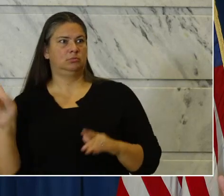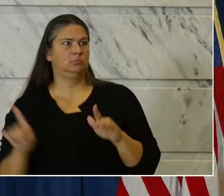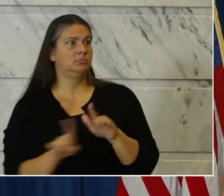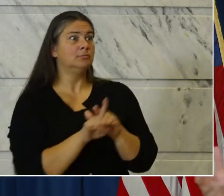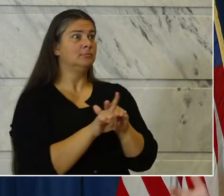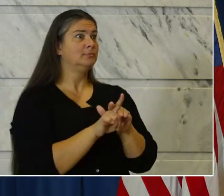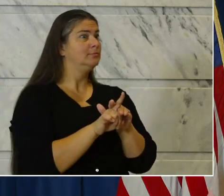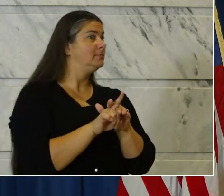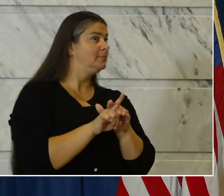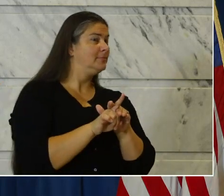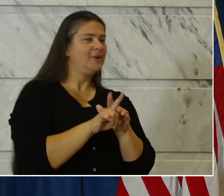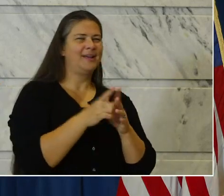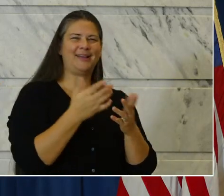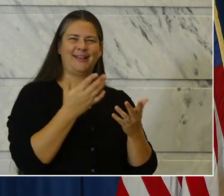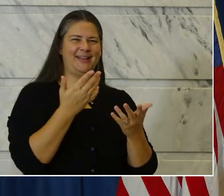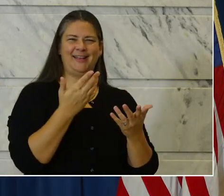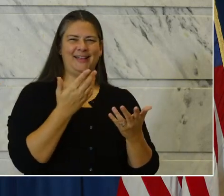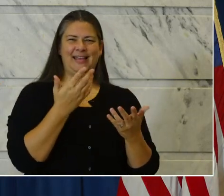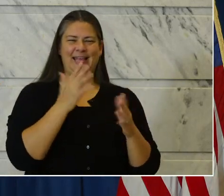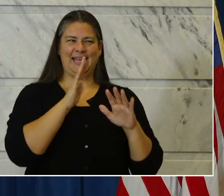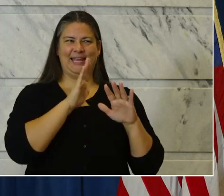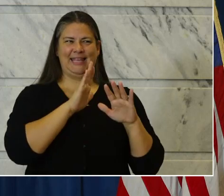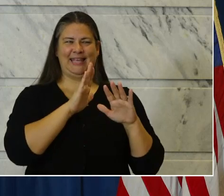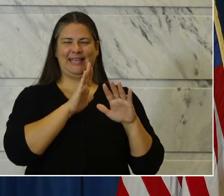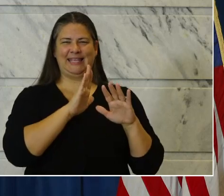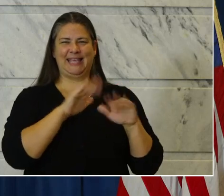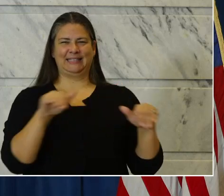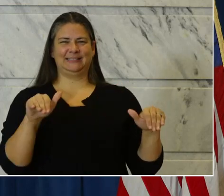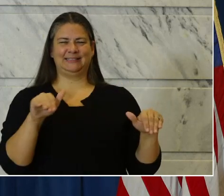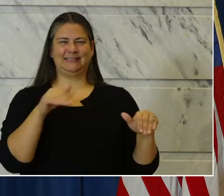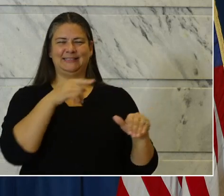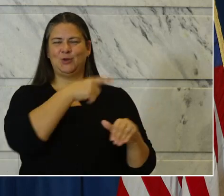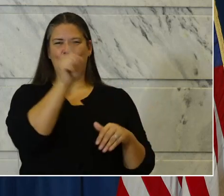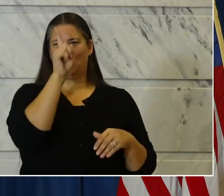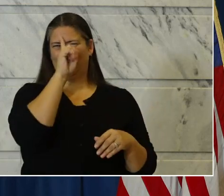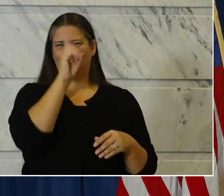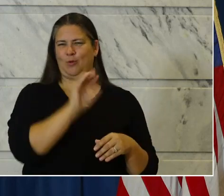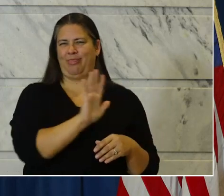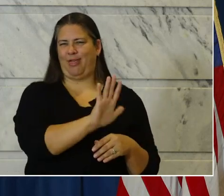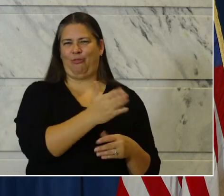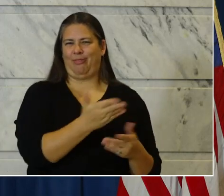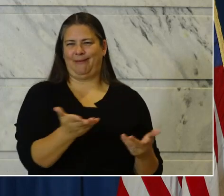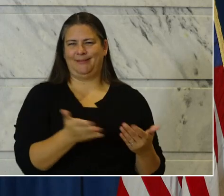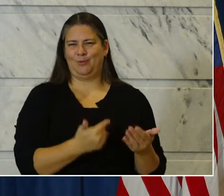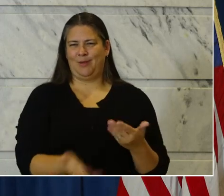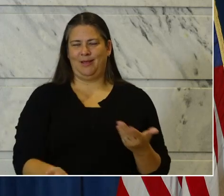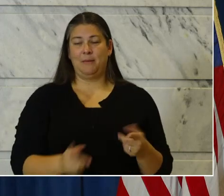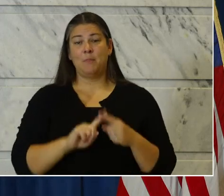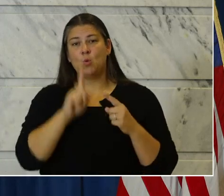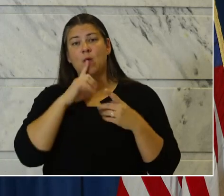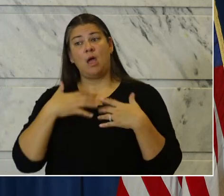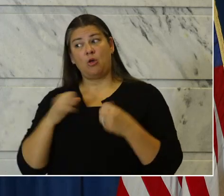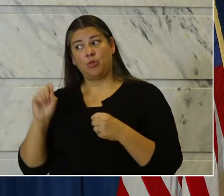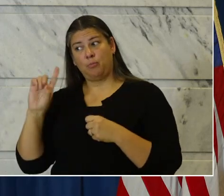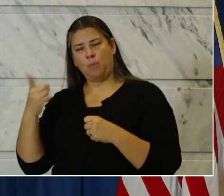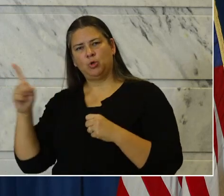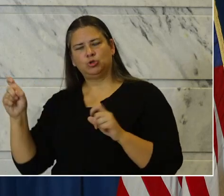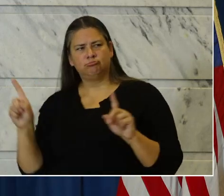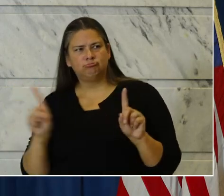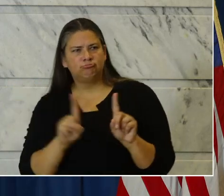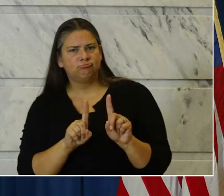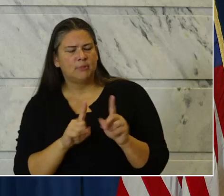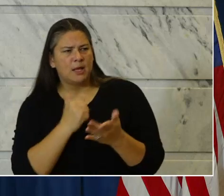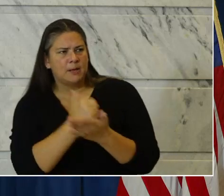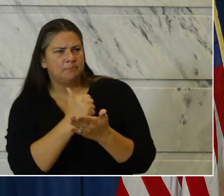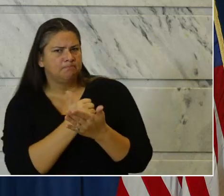kids to do something that they're not doing on any other day. But I do believe that health departments should be working closely with schools and should go and look. And